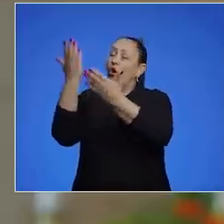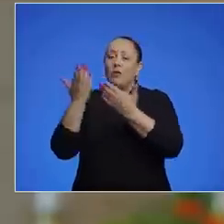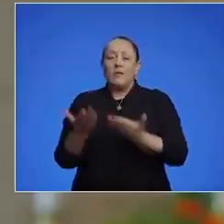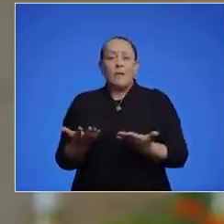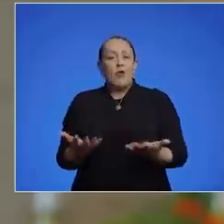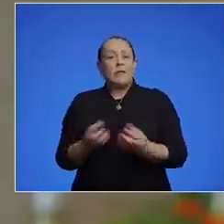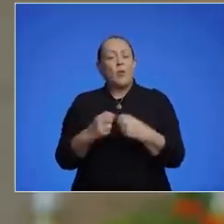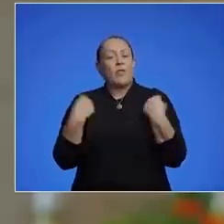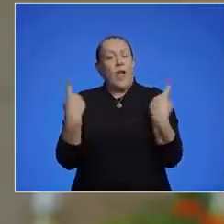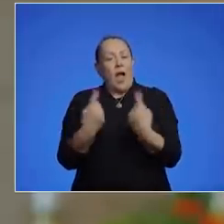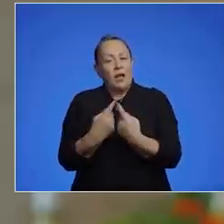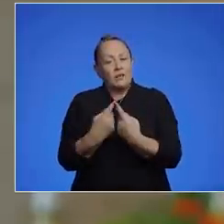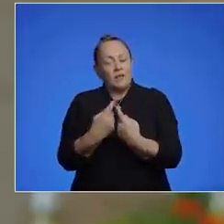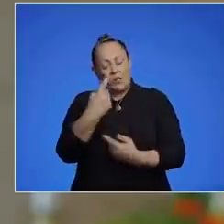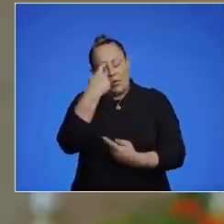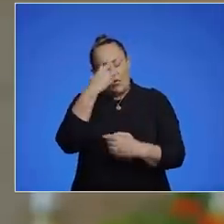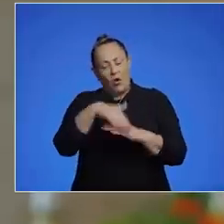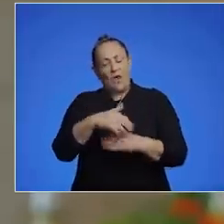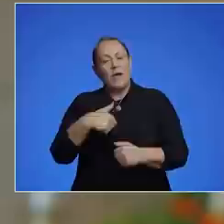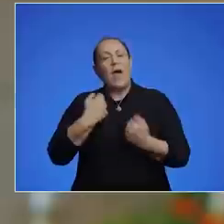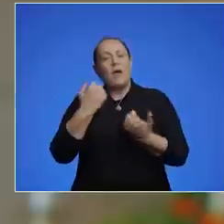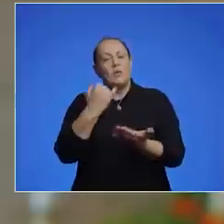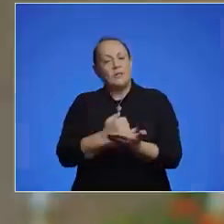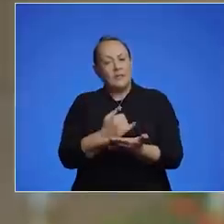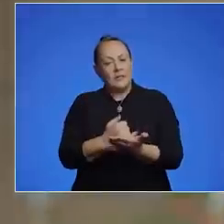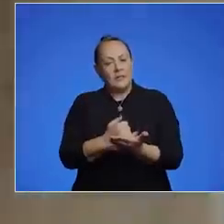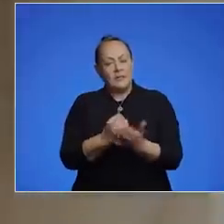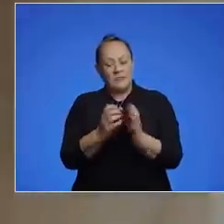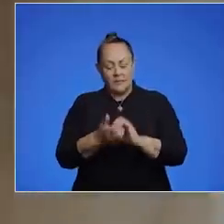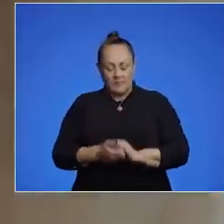we do that, let us call to mind our sins.